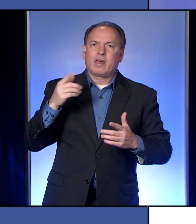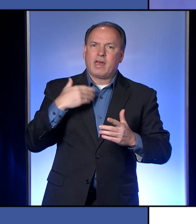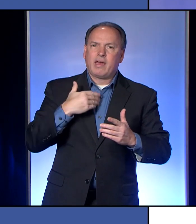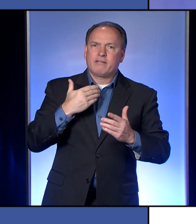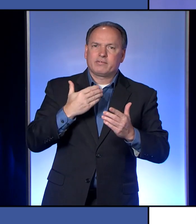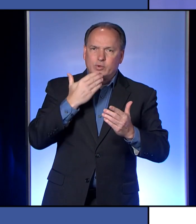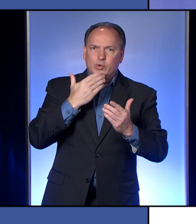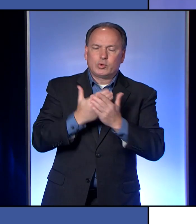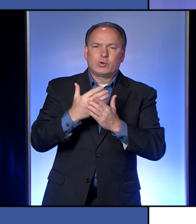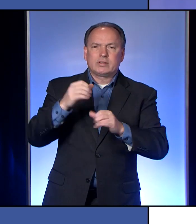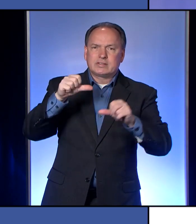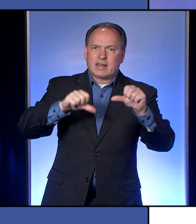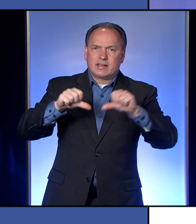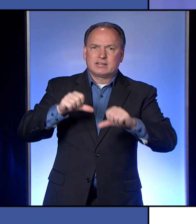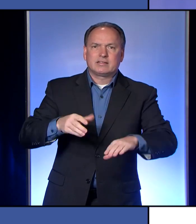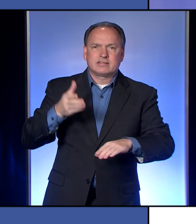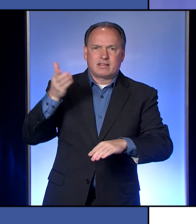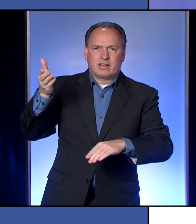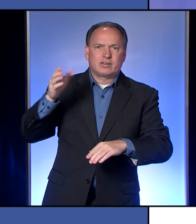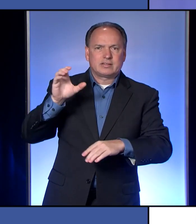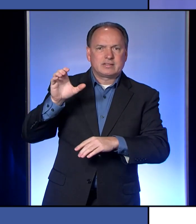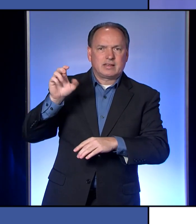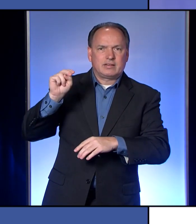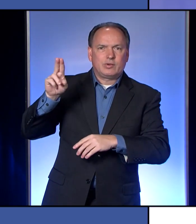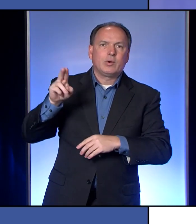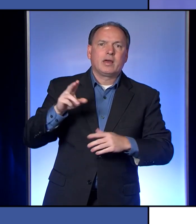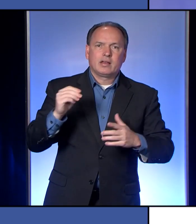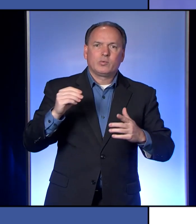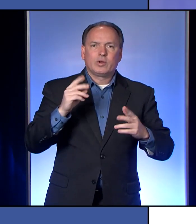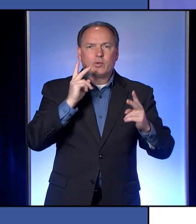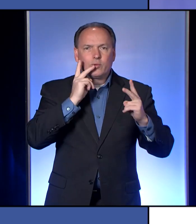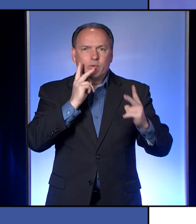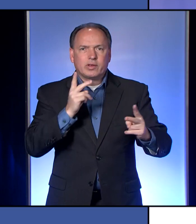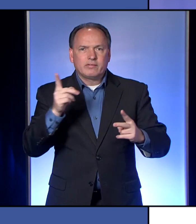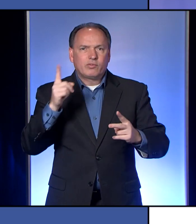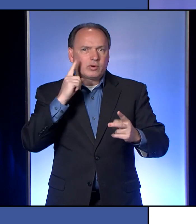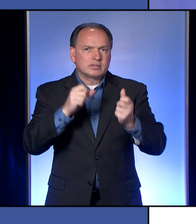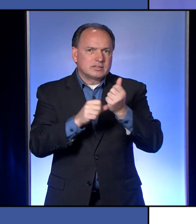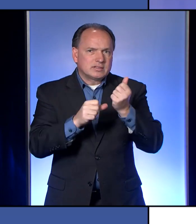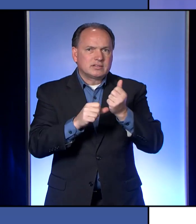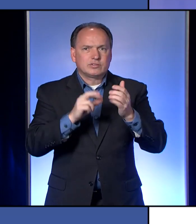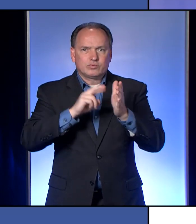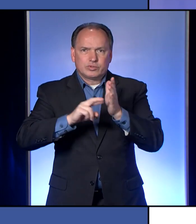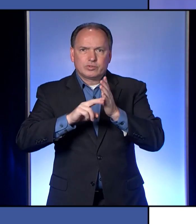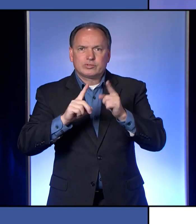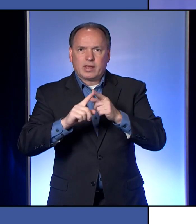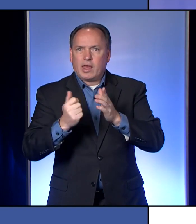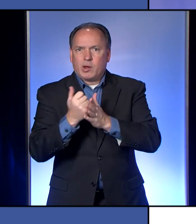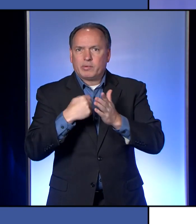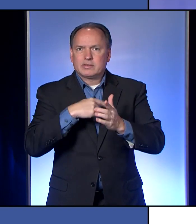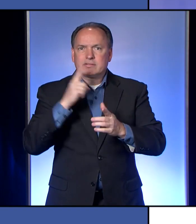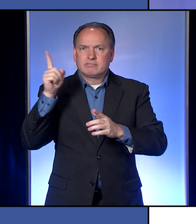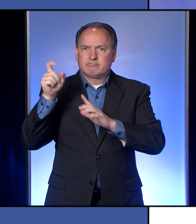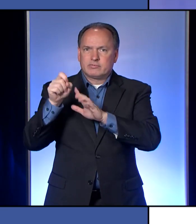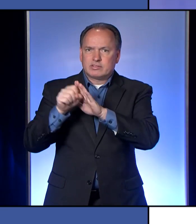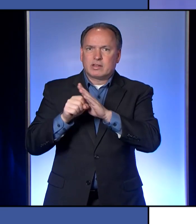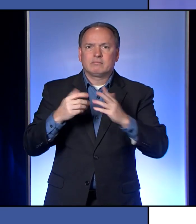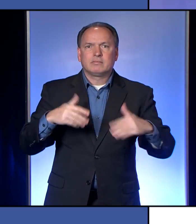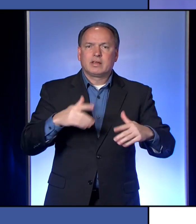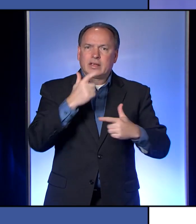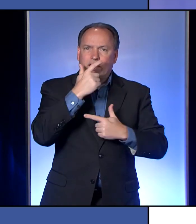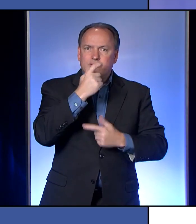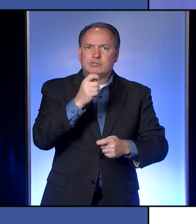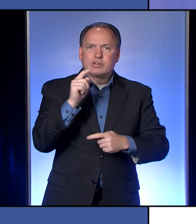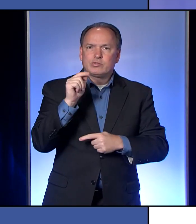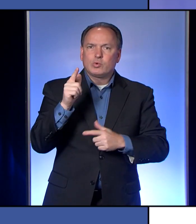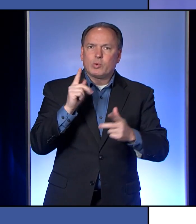And I know that the state is looking to those universities and those researchers to help them. So it might be an interesting tool that